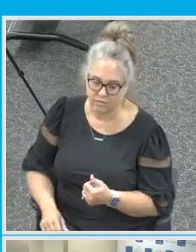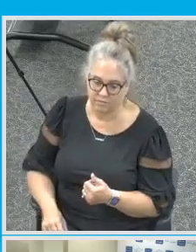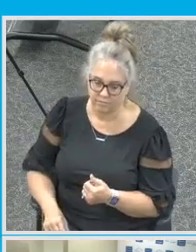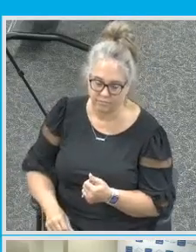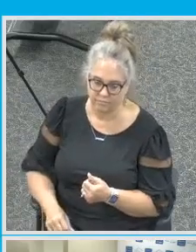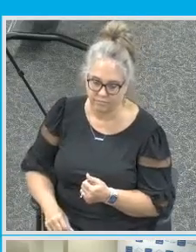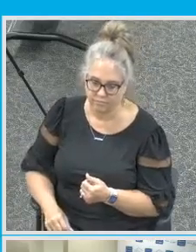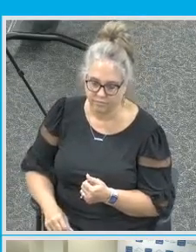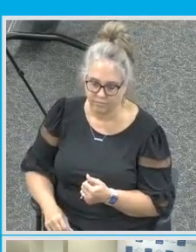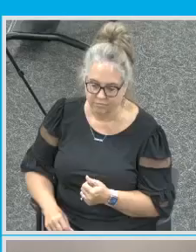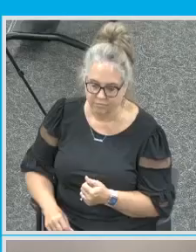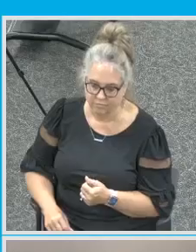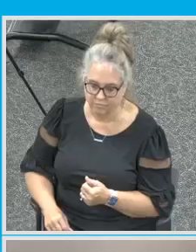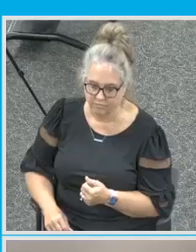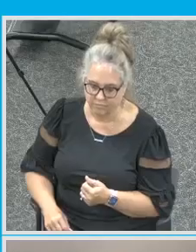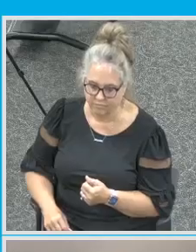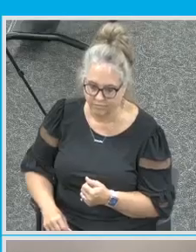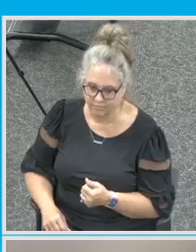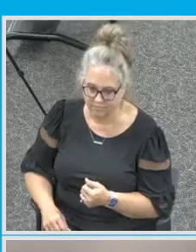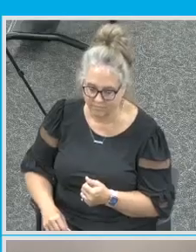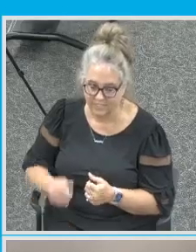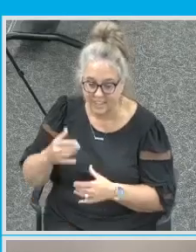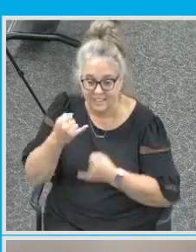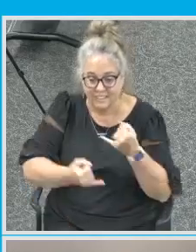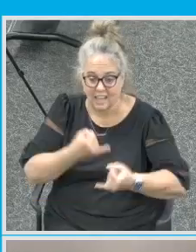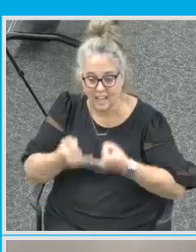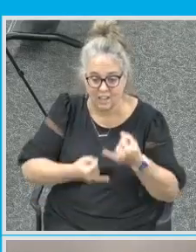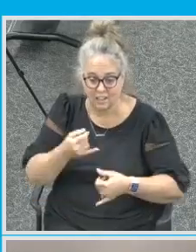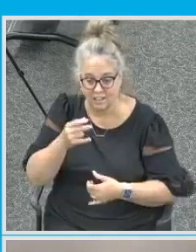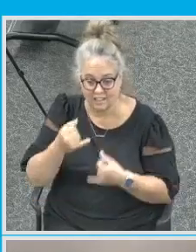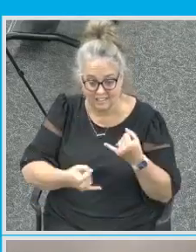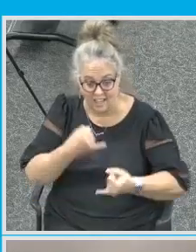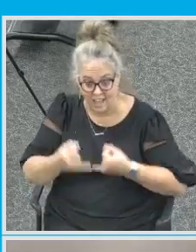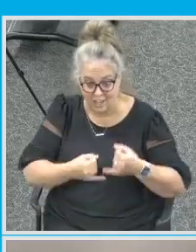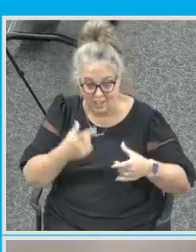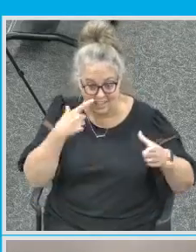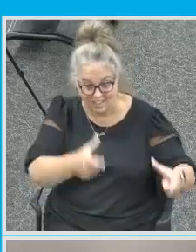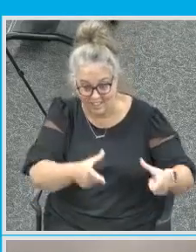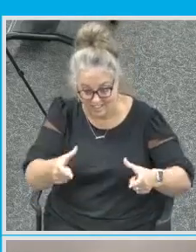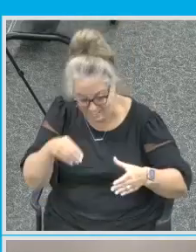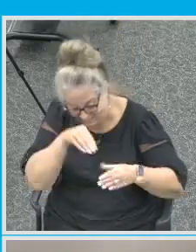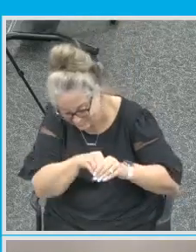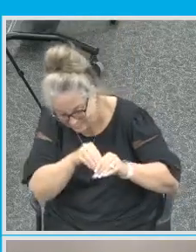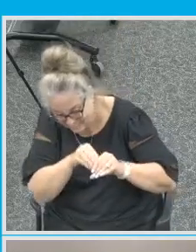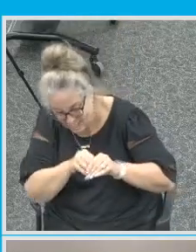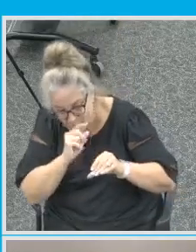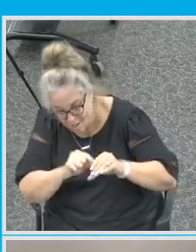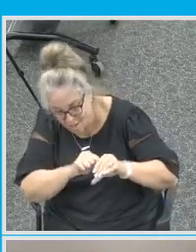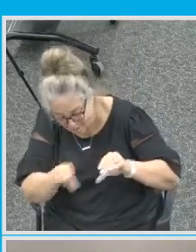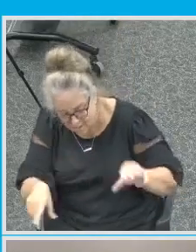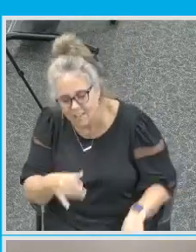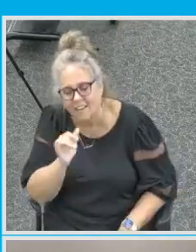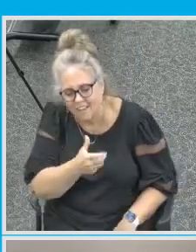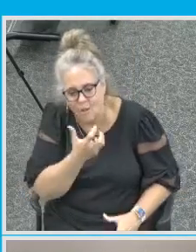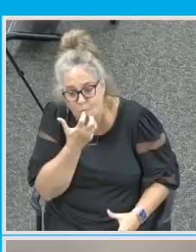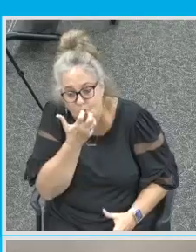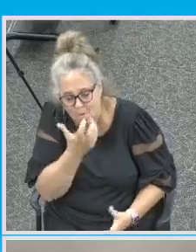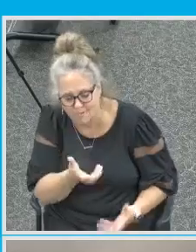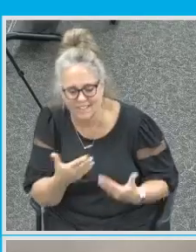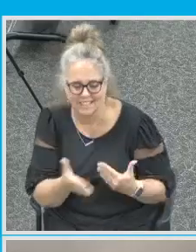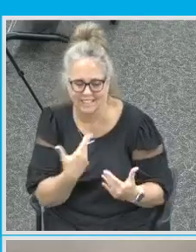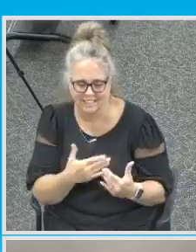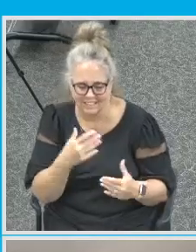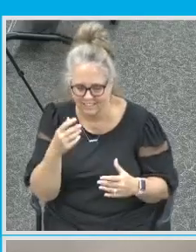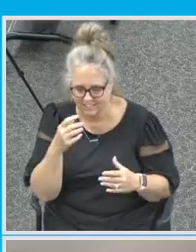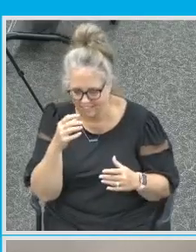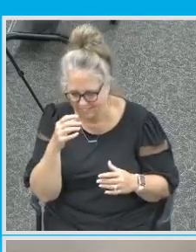water standing in those. Anything that holds water and it gets warm is going to provide a chance for mosquitoes to breed. The longer it's